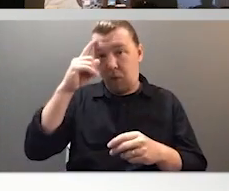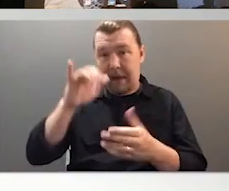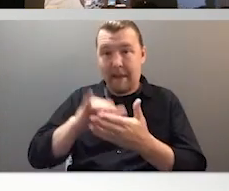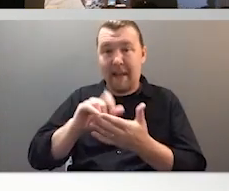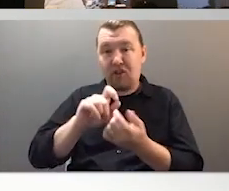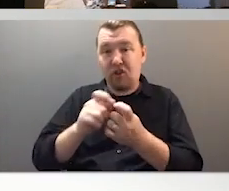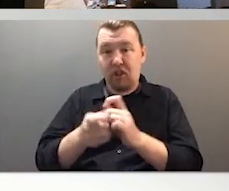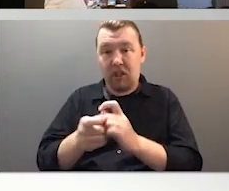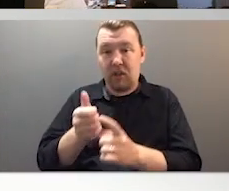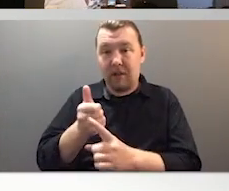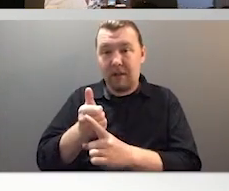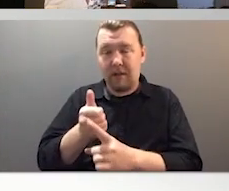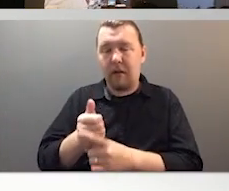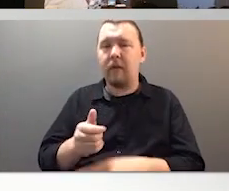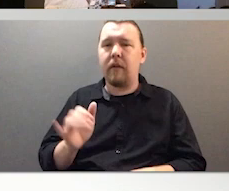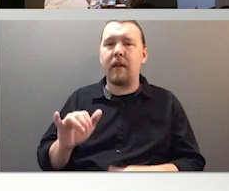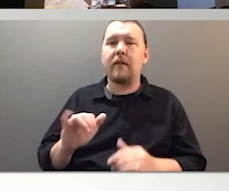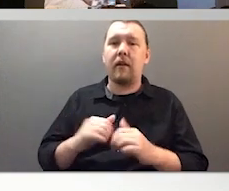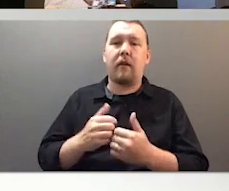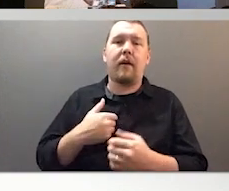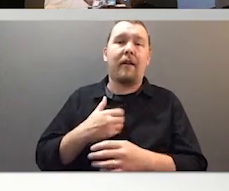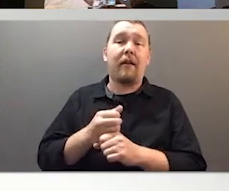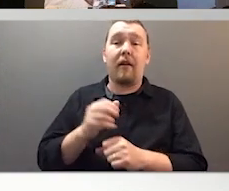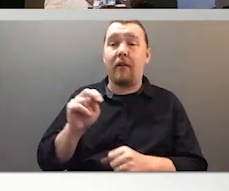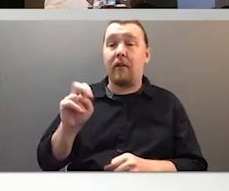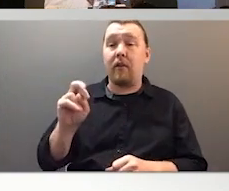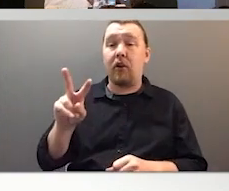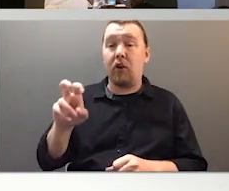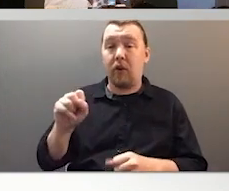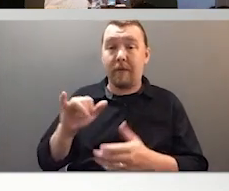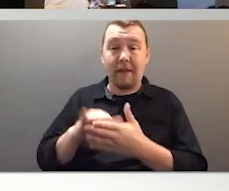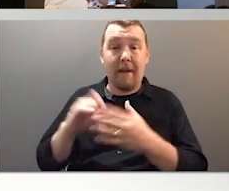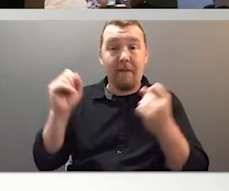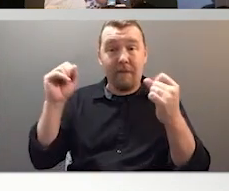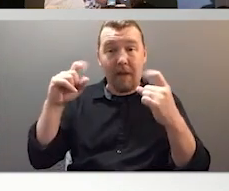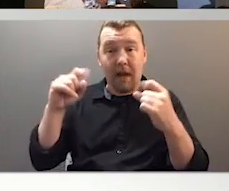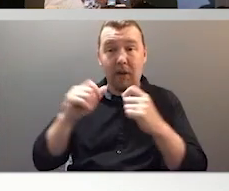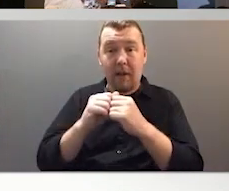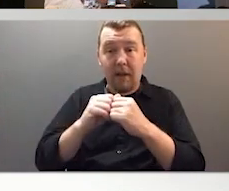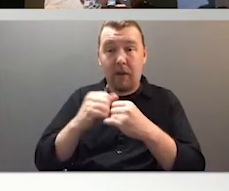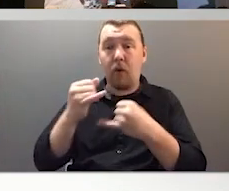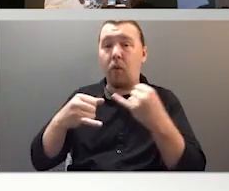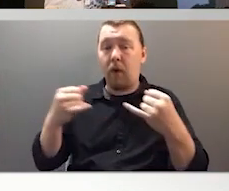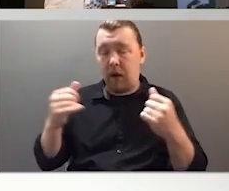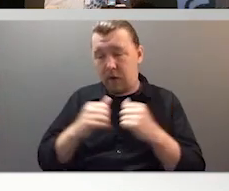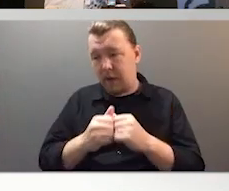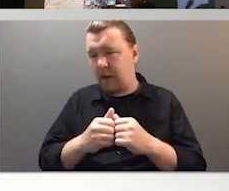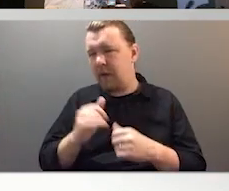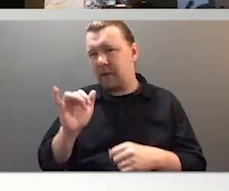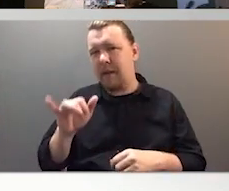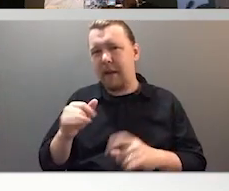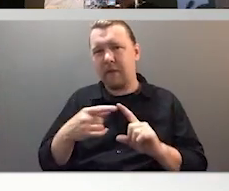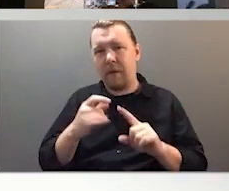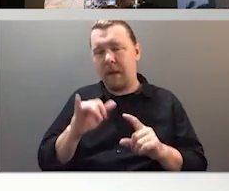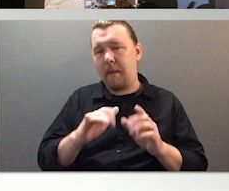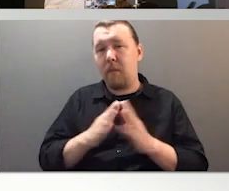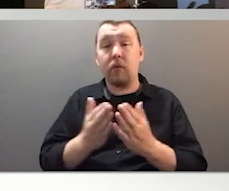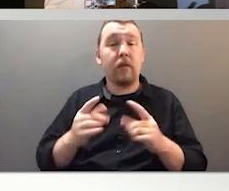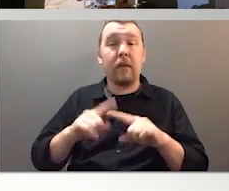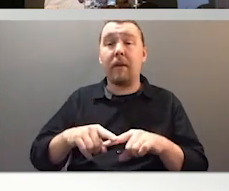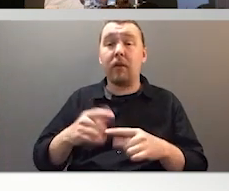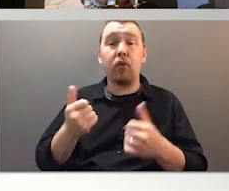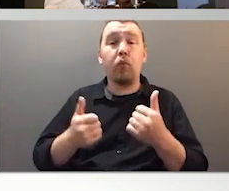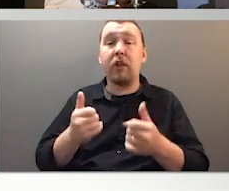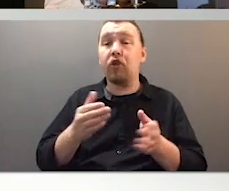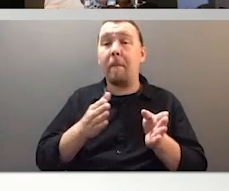where I get the nerves that fire together, wire together. And so it depends on what pathways you want to strengthen. You